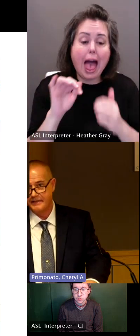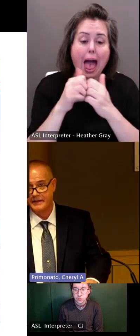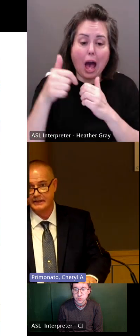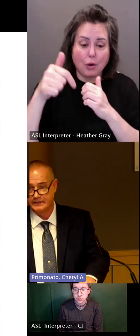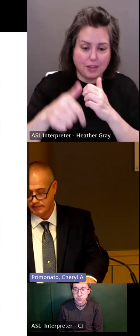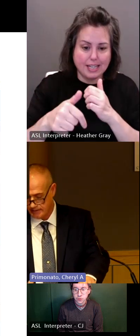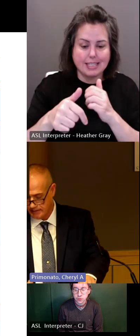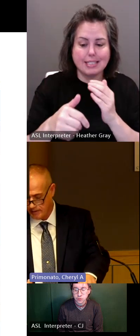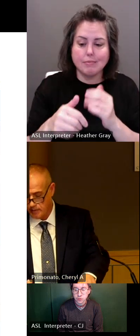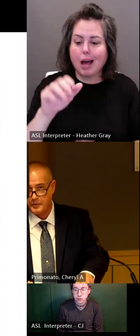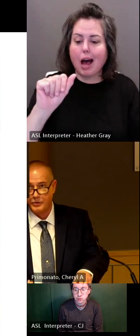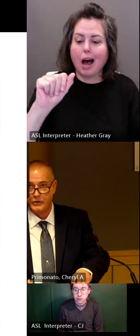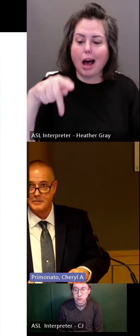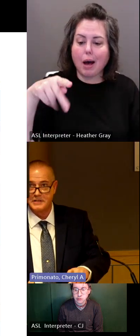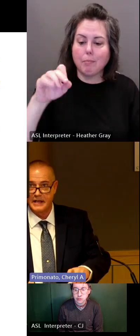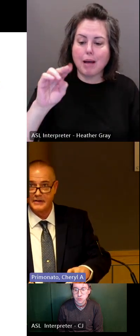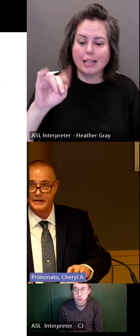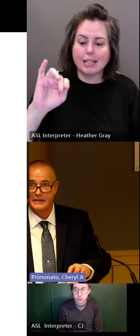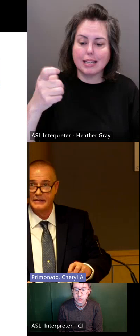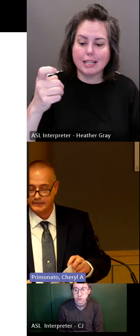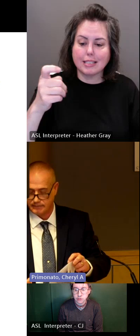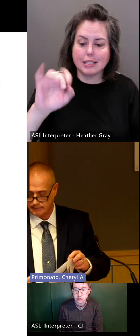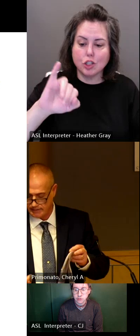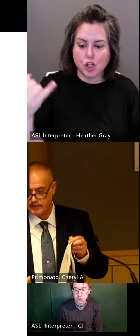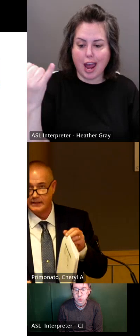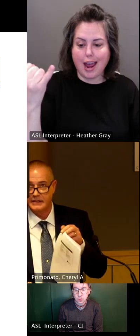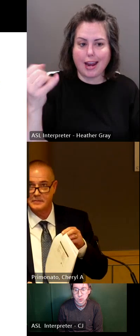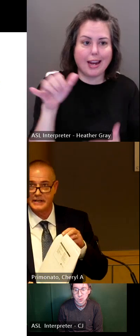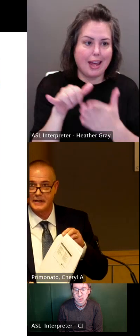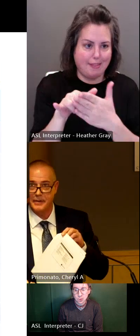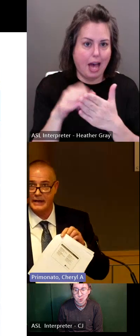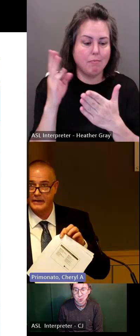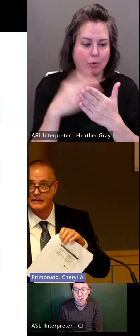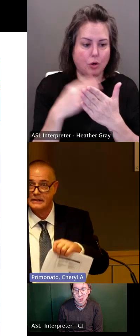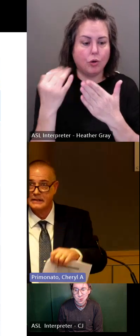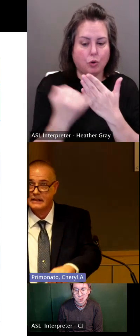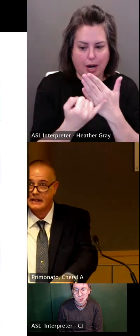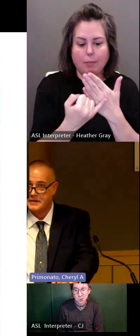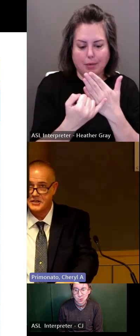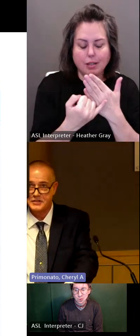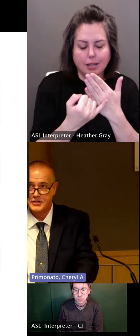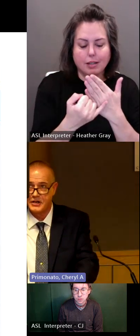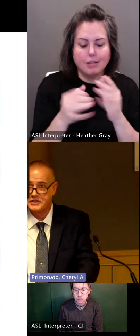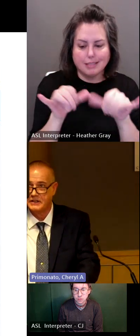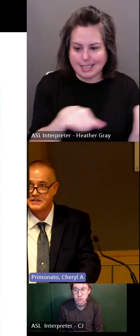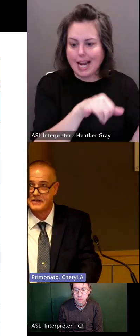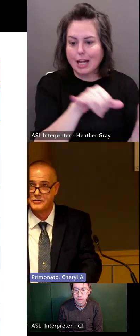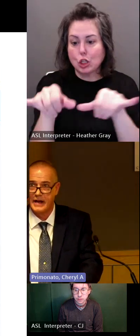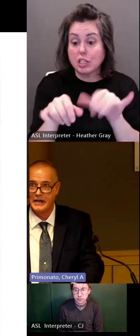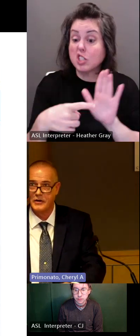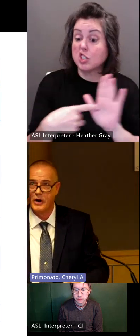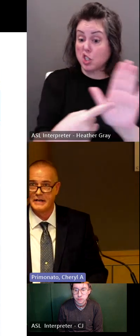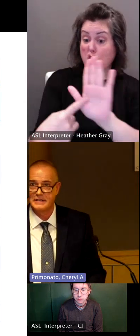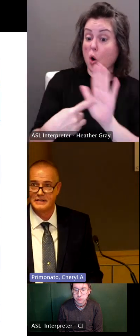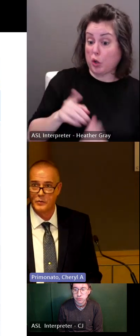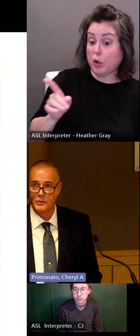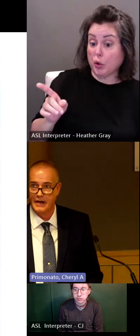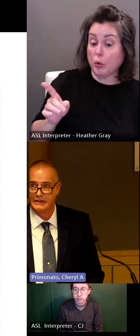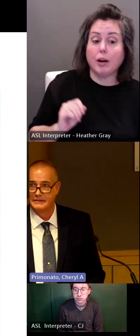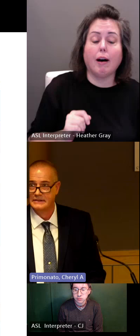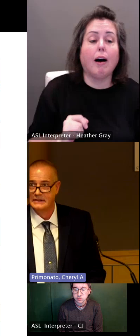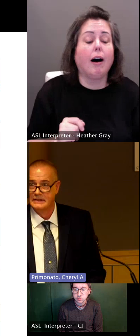J in the program standard. Back here. Just to show you, there's the triennial